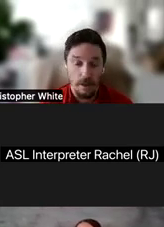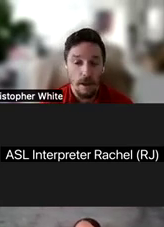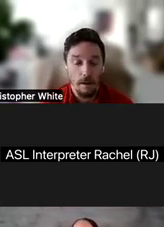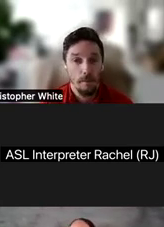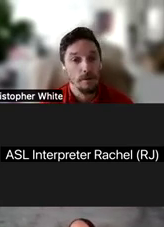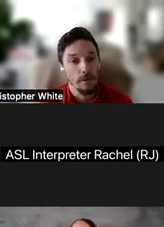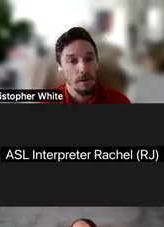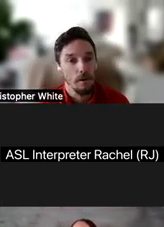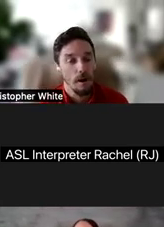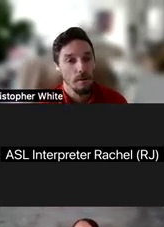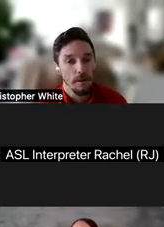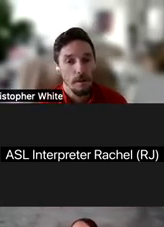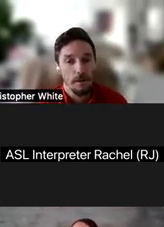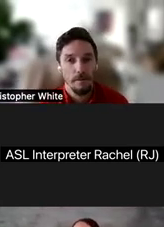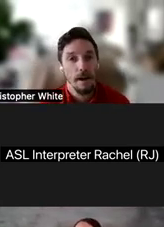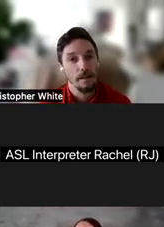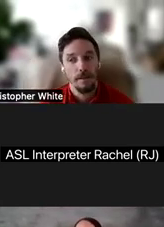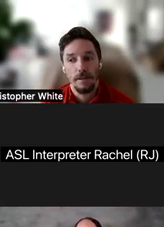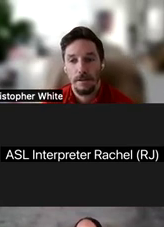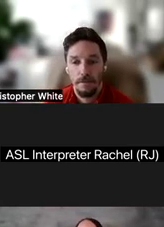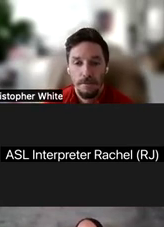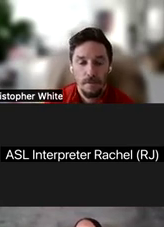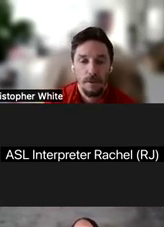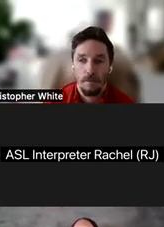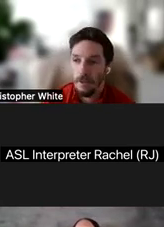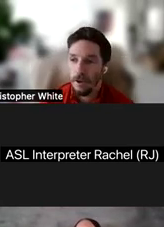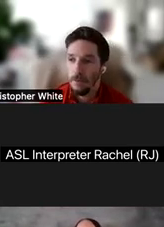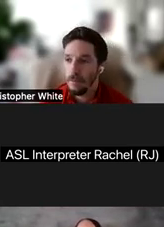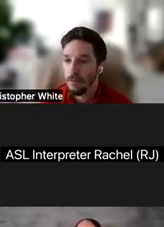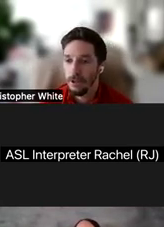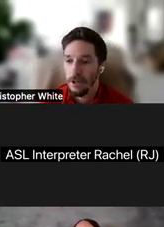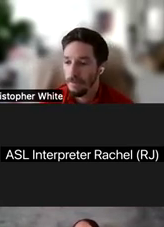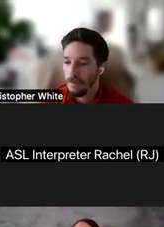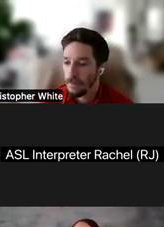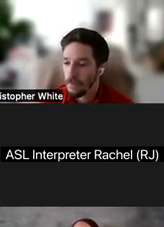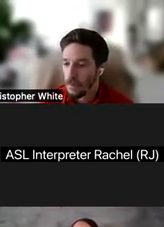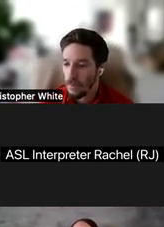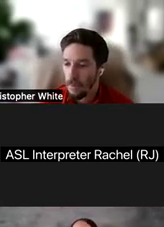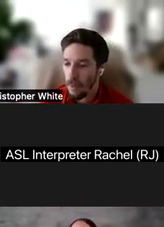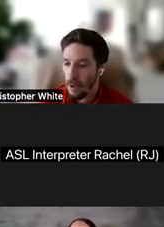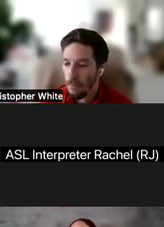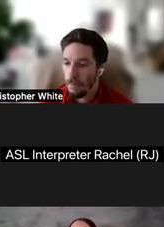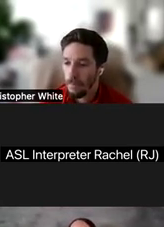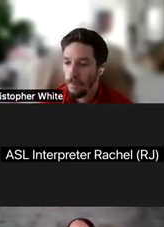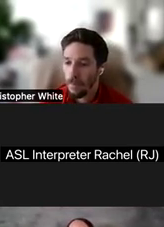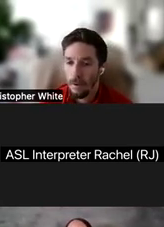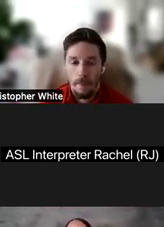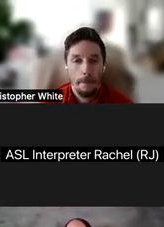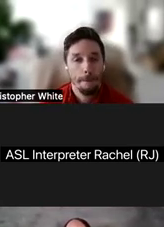some interesting proposals around those types of activities. So thank you. Thank you, Chris. Thanks